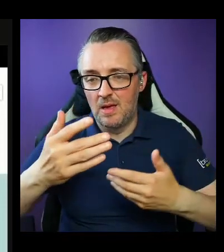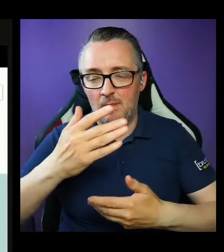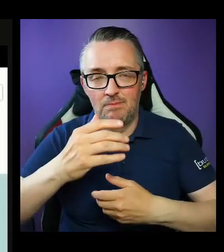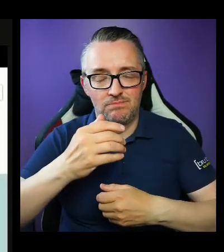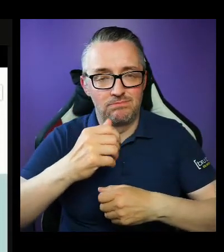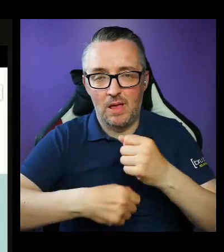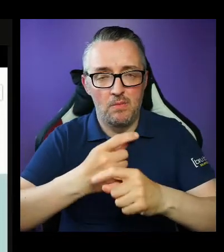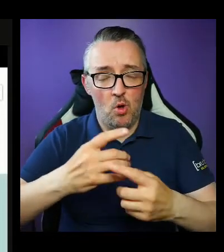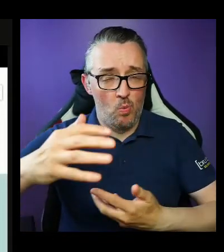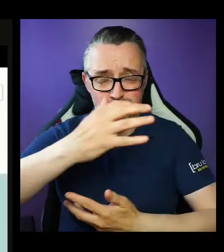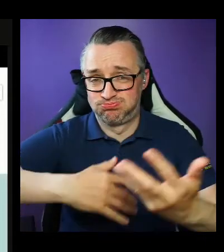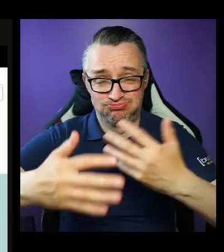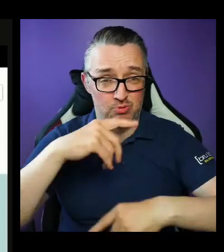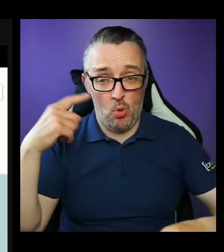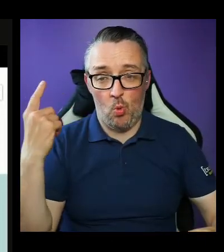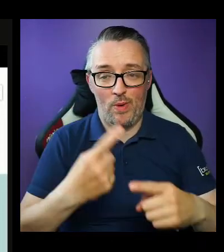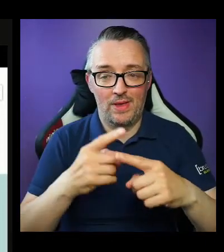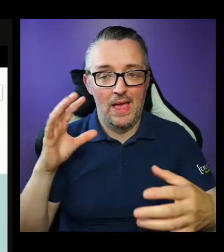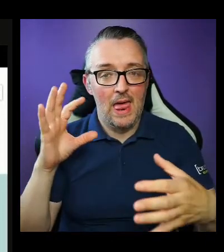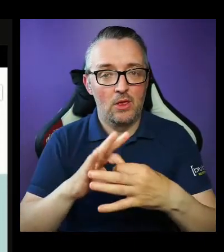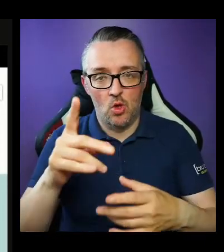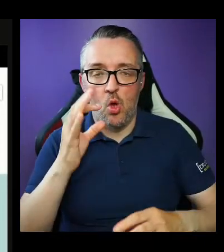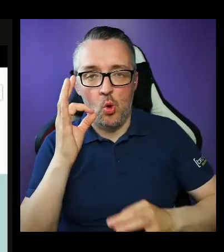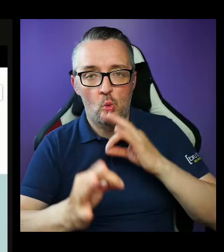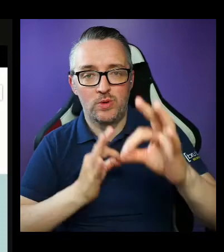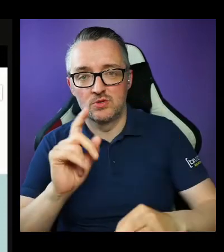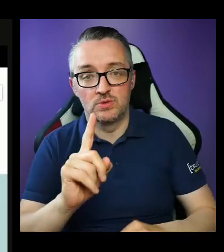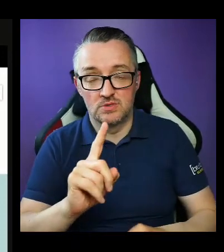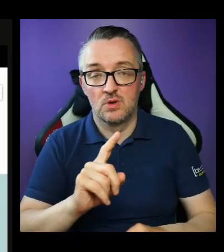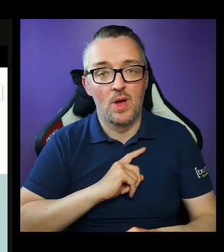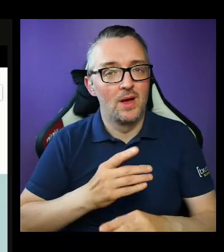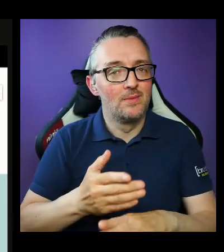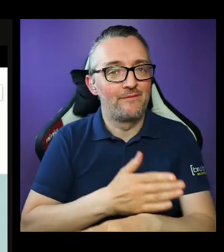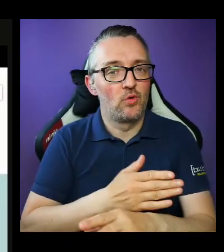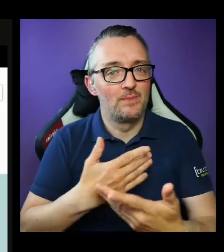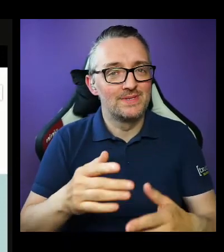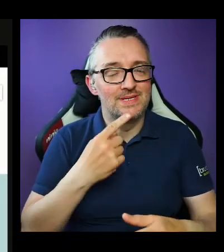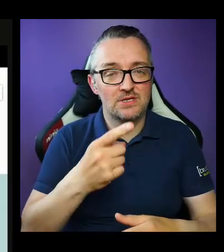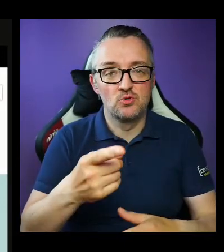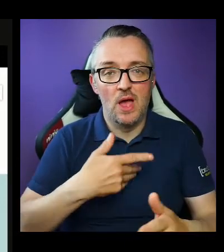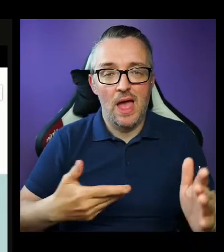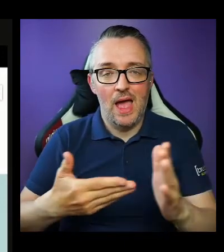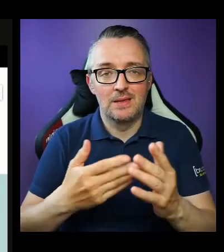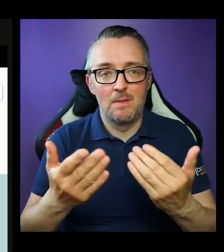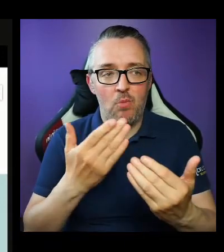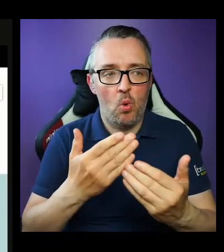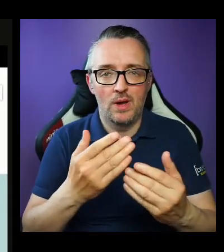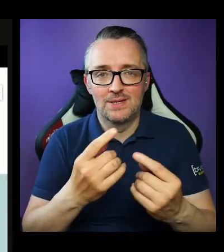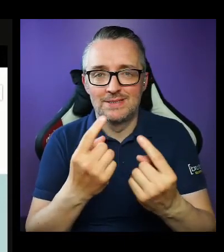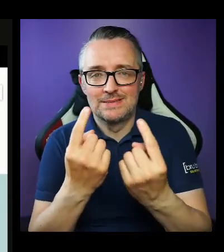convoluted rapidly depending on your queries. And as I was mentioning earlier, if you start adding more type of